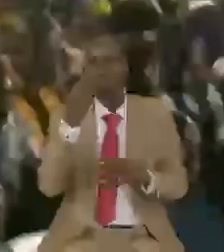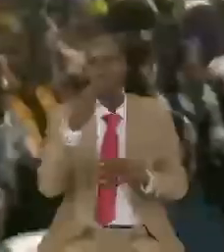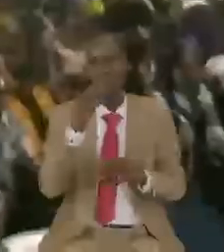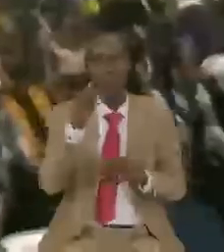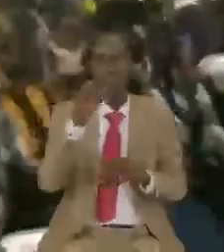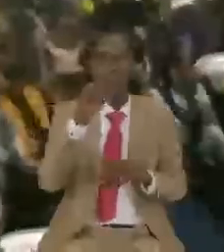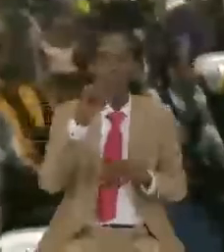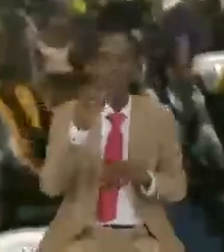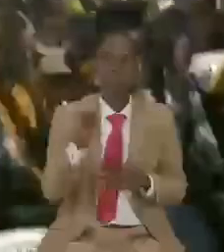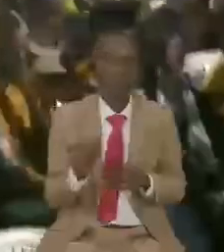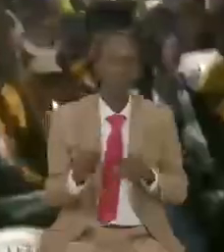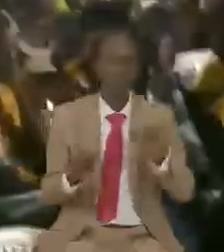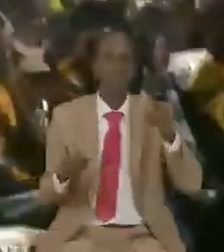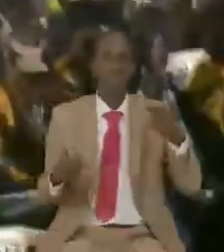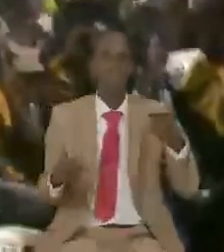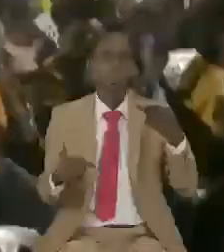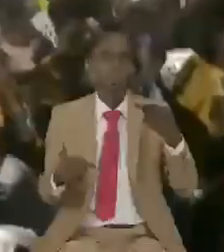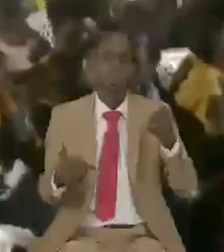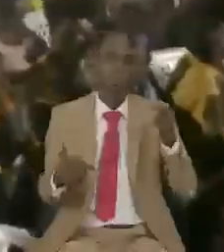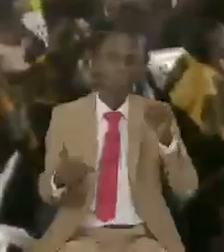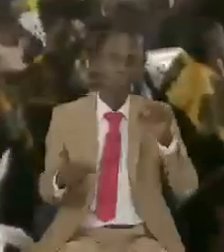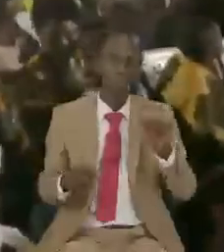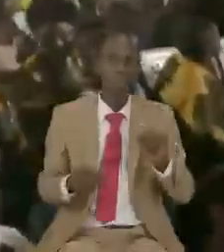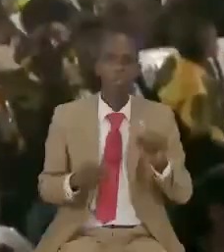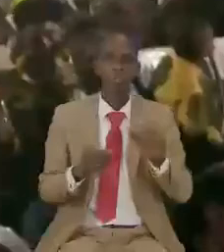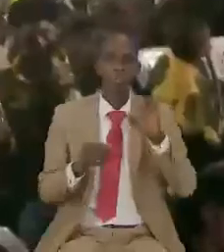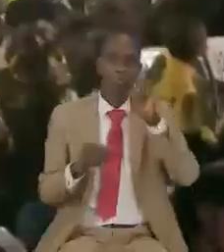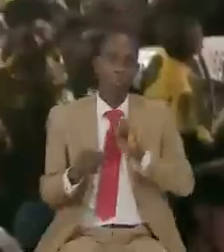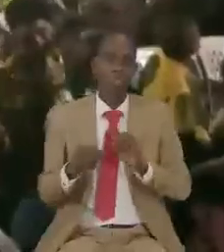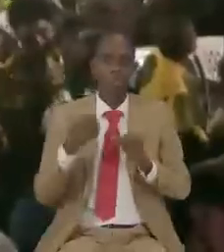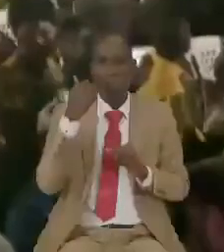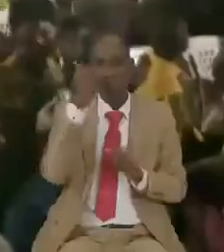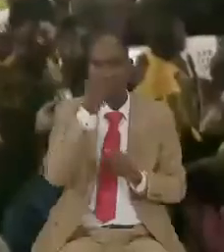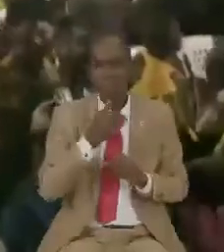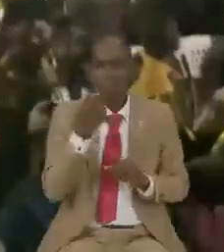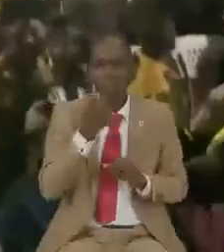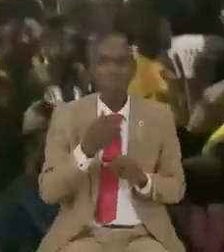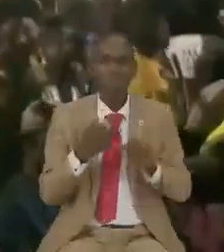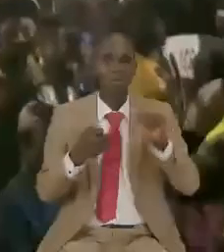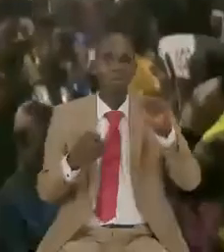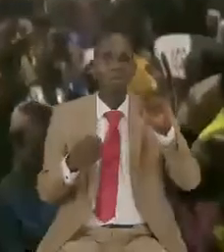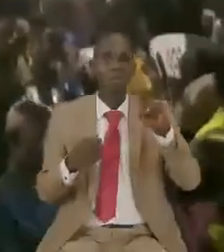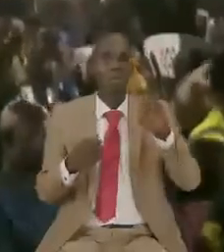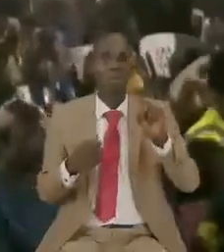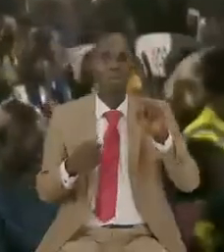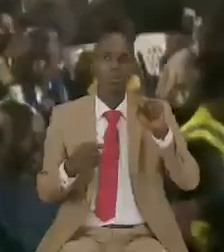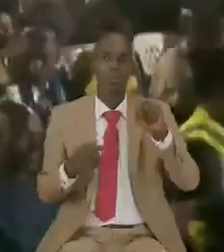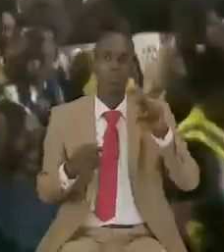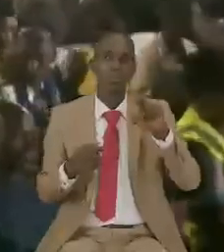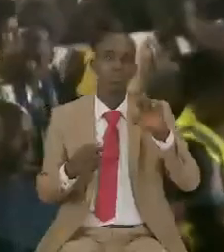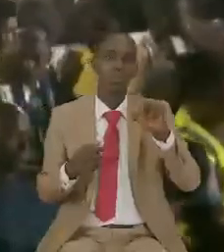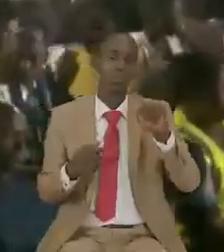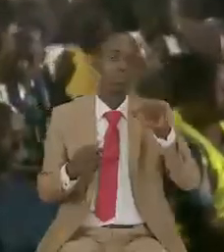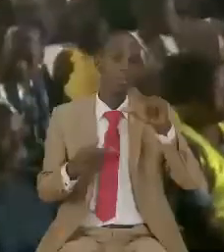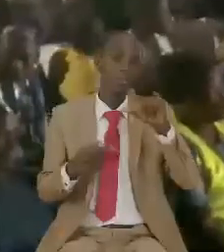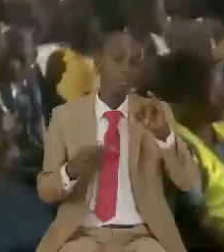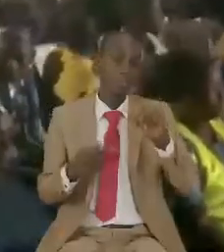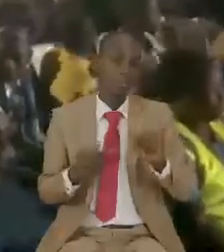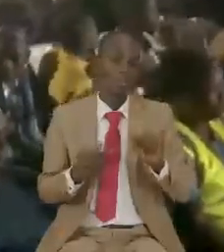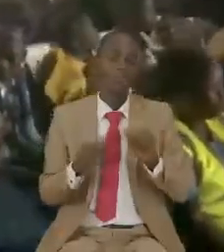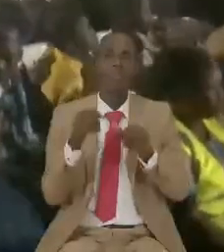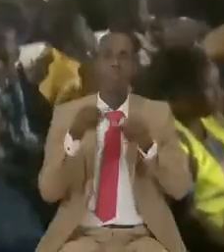Ghana, anywhere, South Africa, Australia, stay tuned. The man of God is